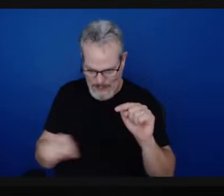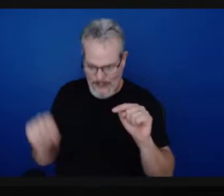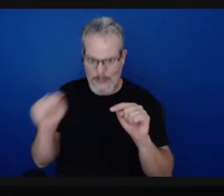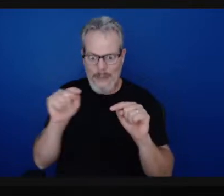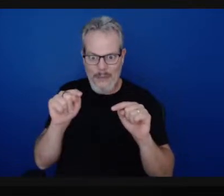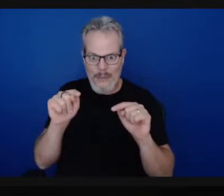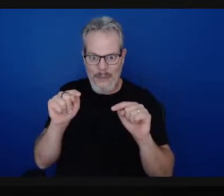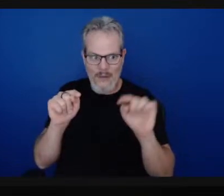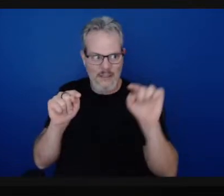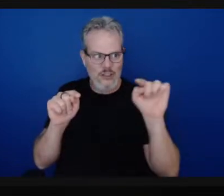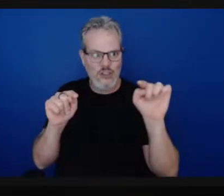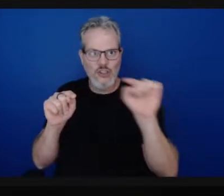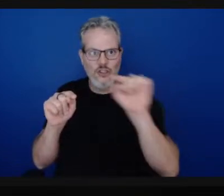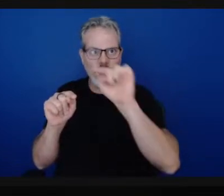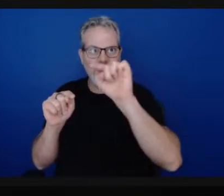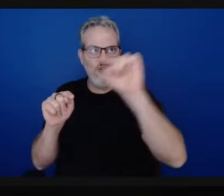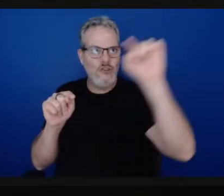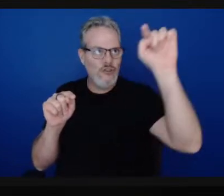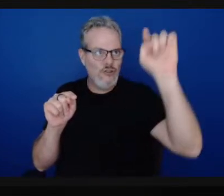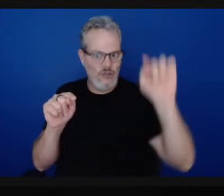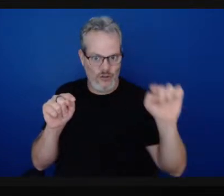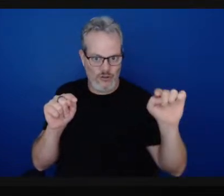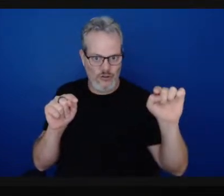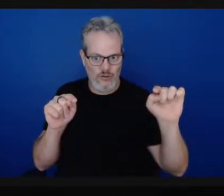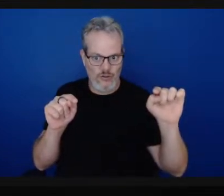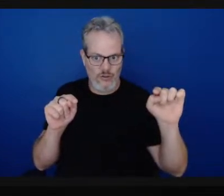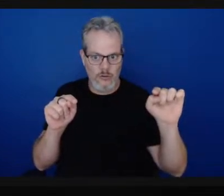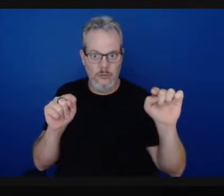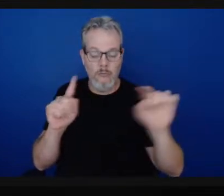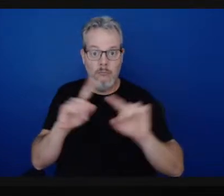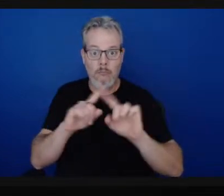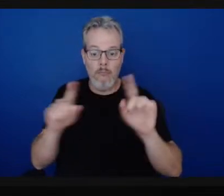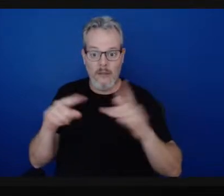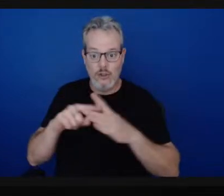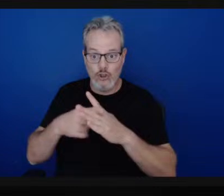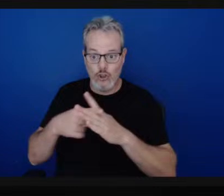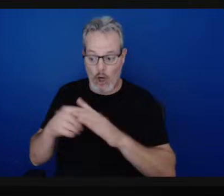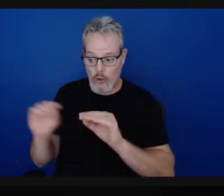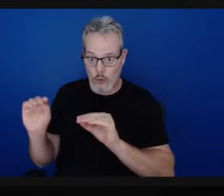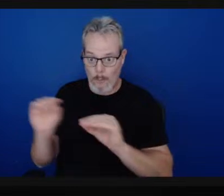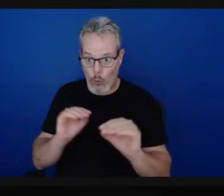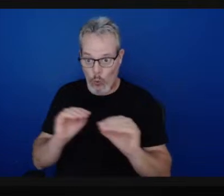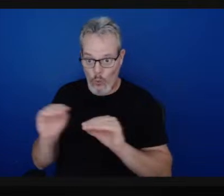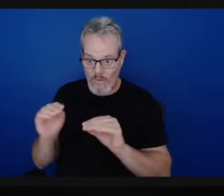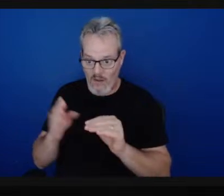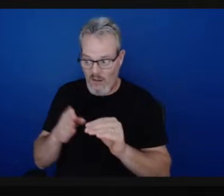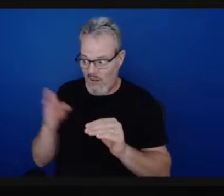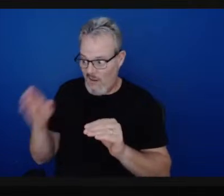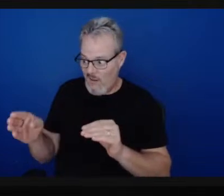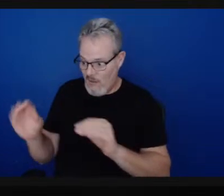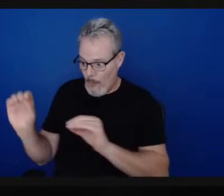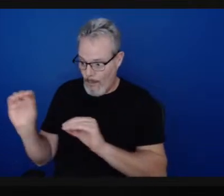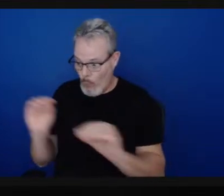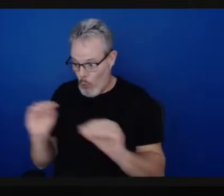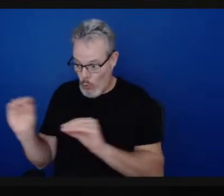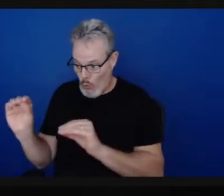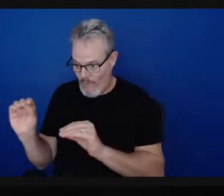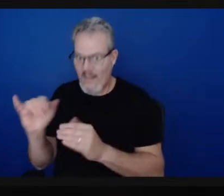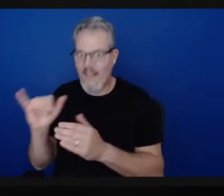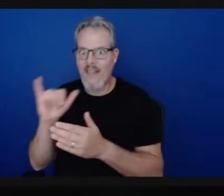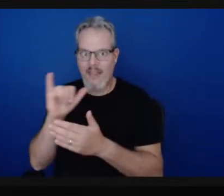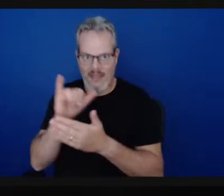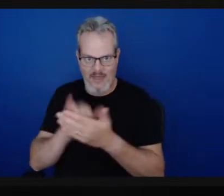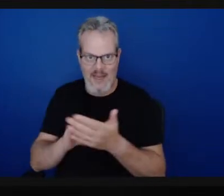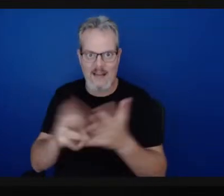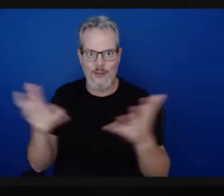Koaʻe. But once this south flank starts to move and the section next to it starts to move, that is what you need to start